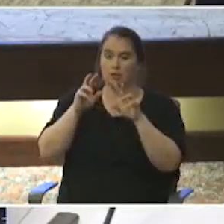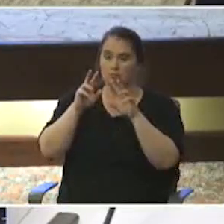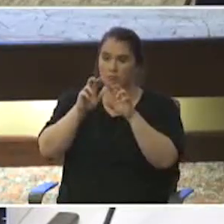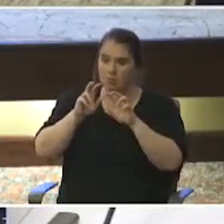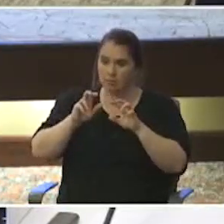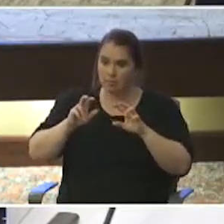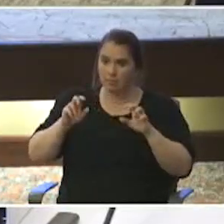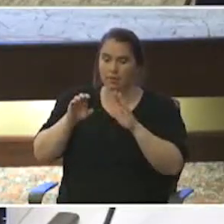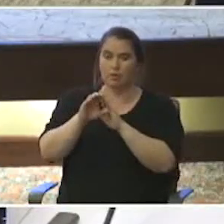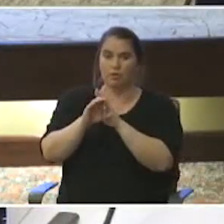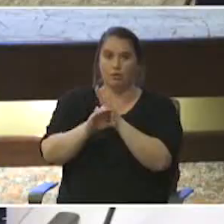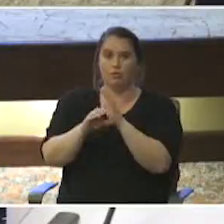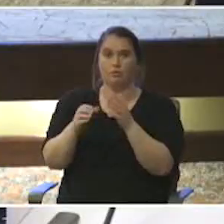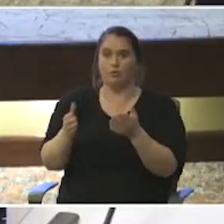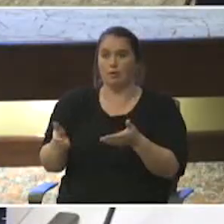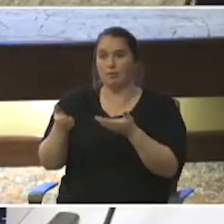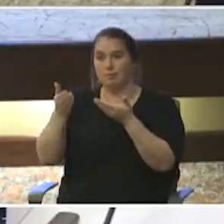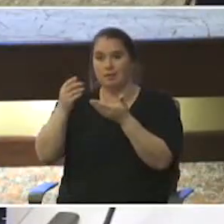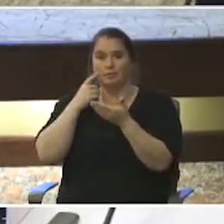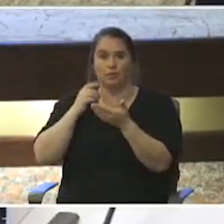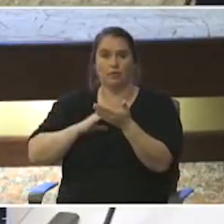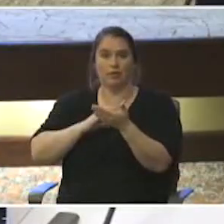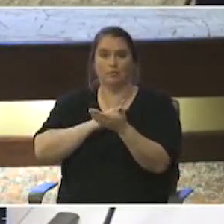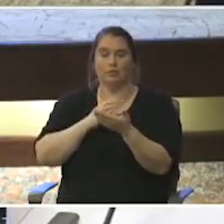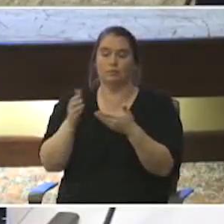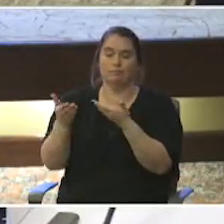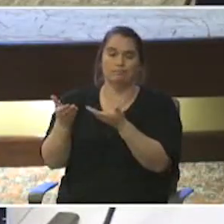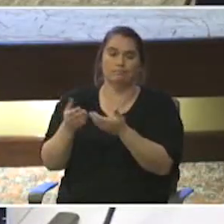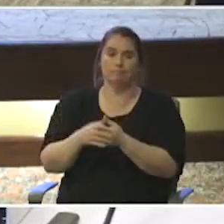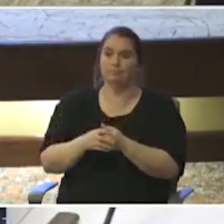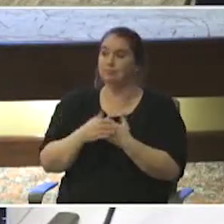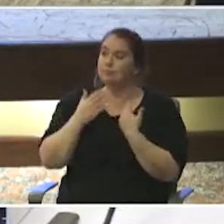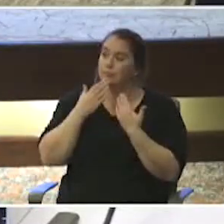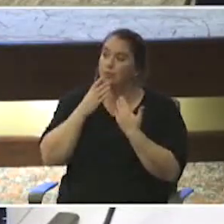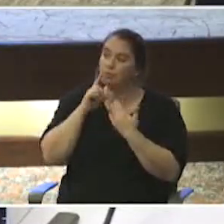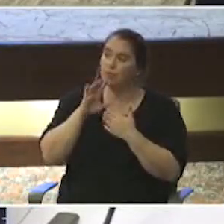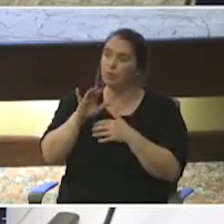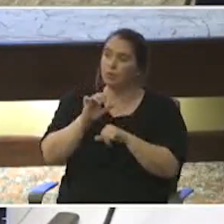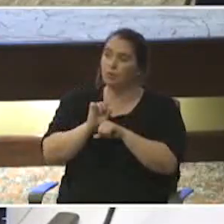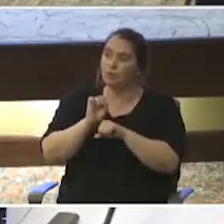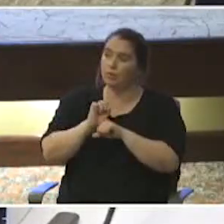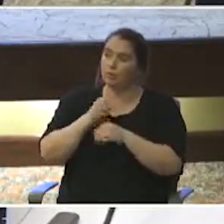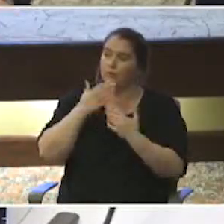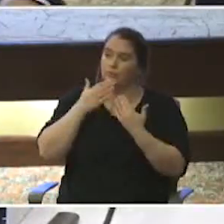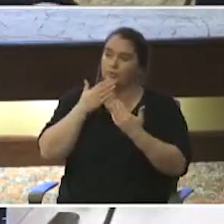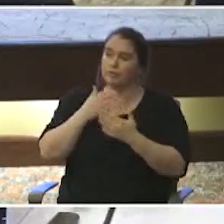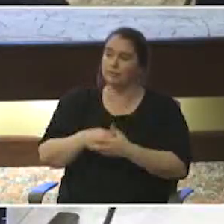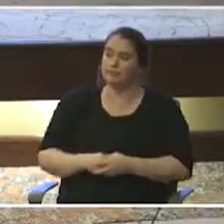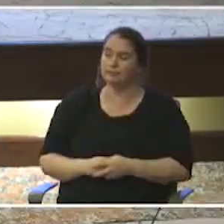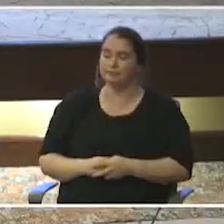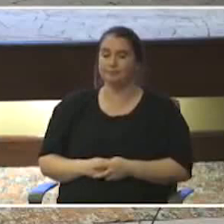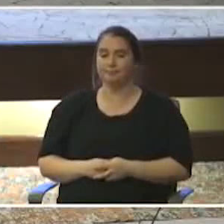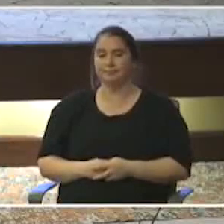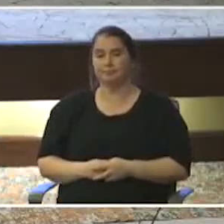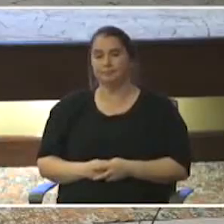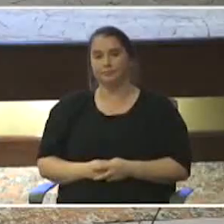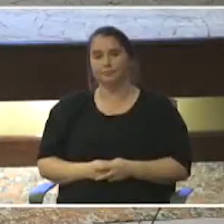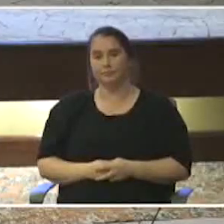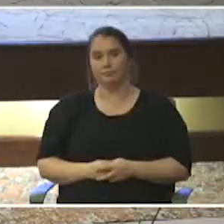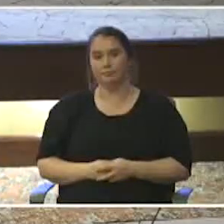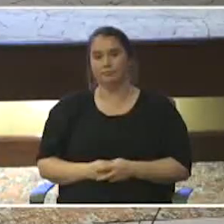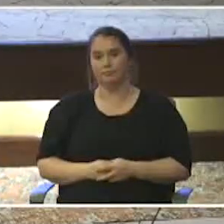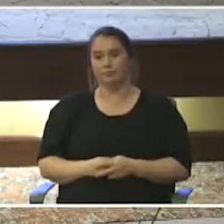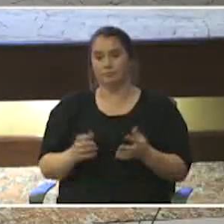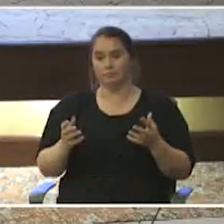making recommendations to the council. Thanks for their work on this, Clint. We appreciate you and your team. Thanks, Clint.